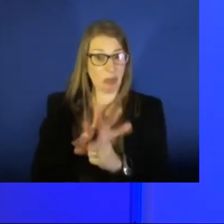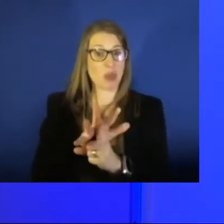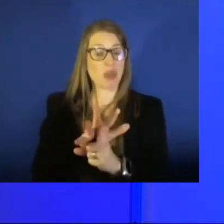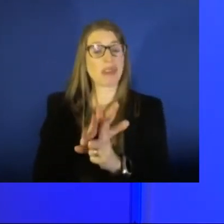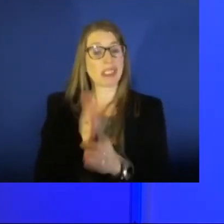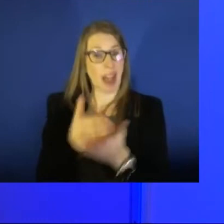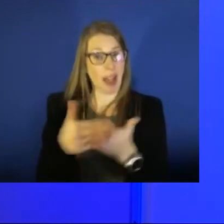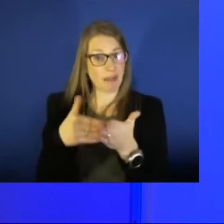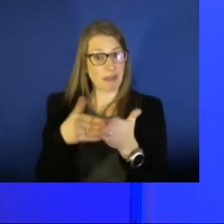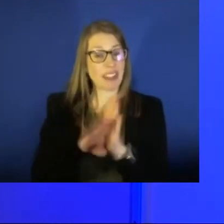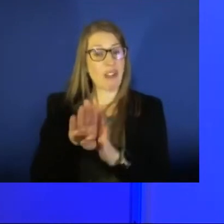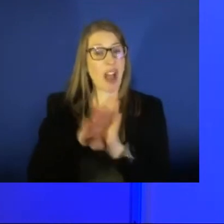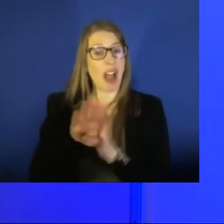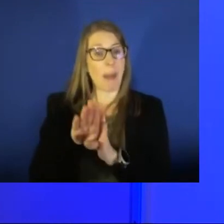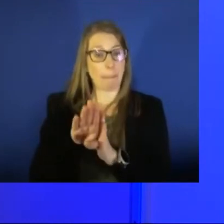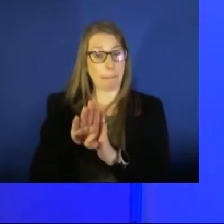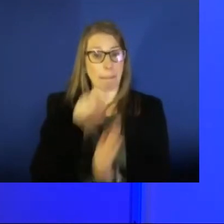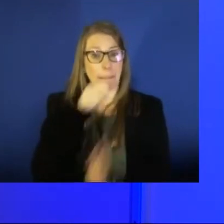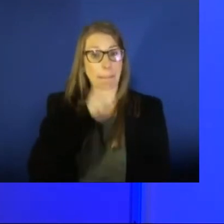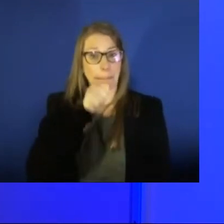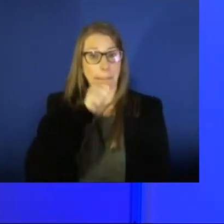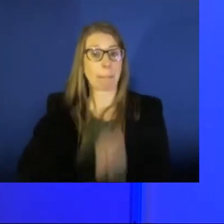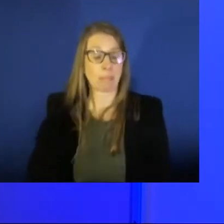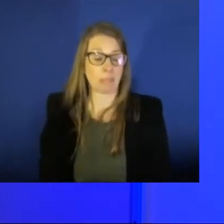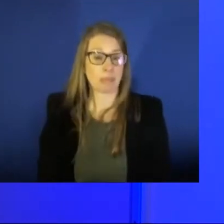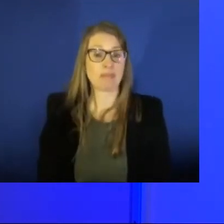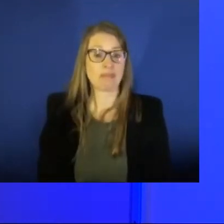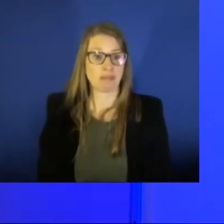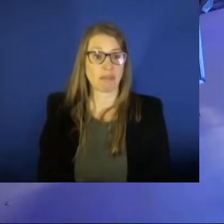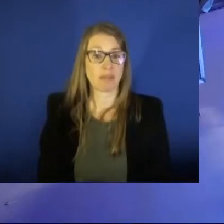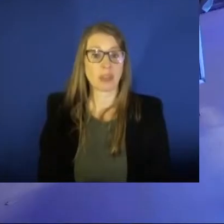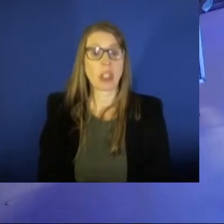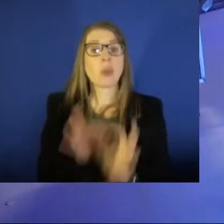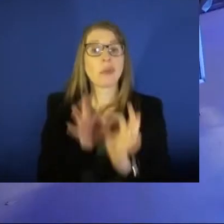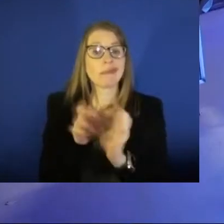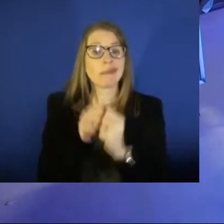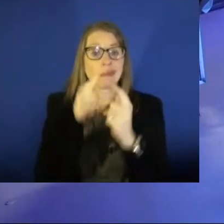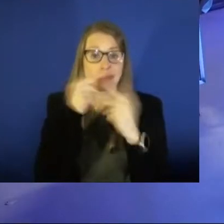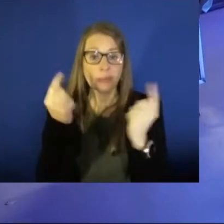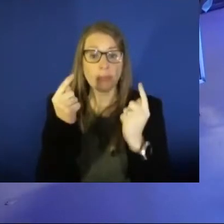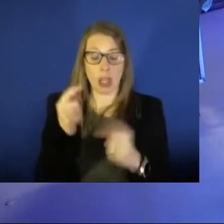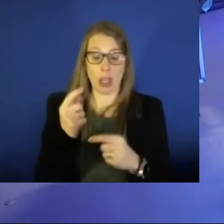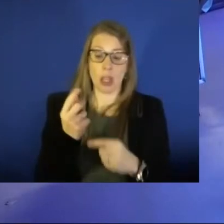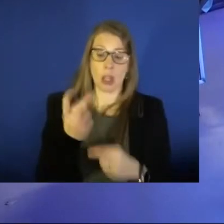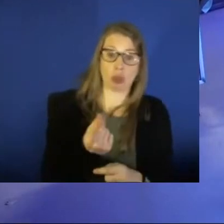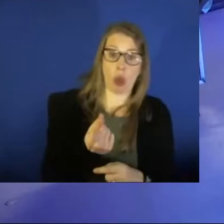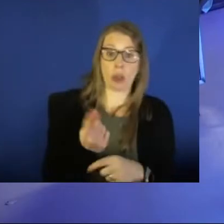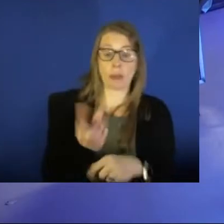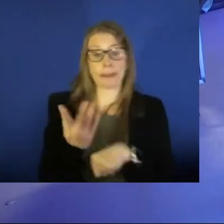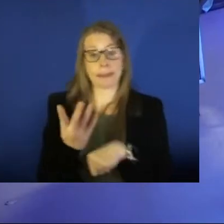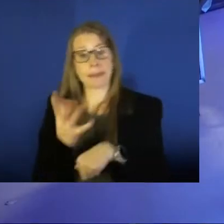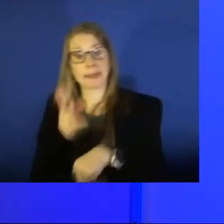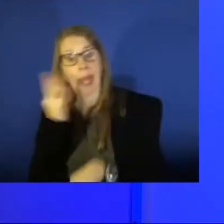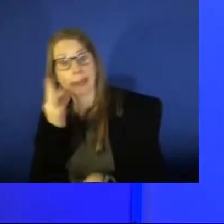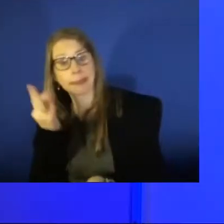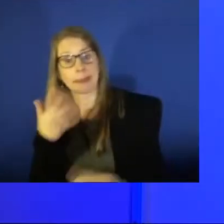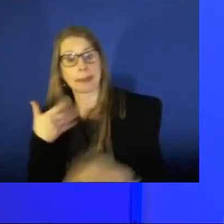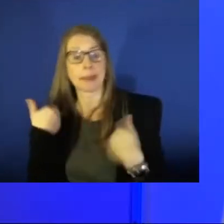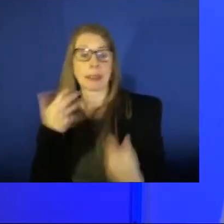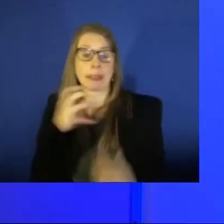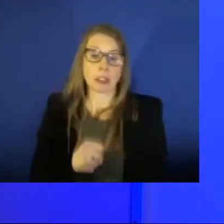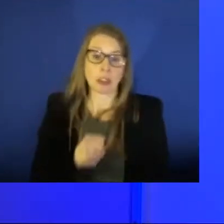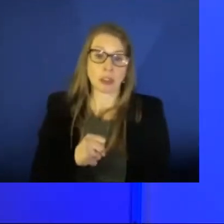develop tolerance as opposed to allergy. And then some of the people want to have dogs and cats at a very young age of their kids. Right. So again, kind of